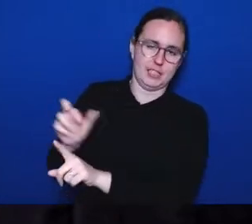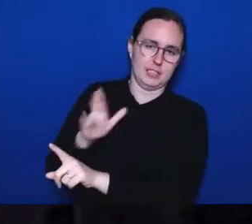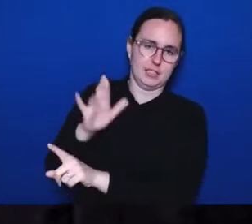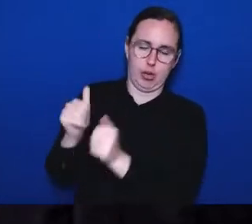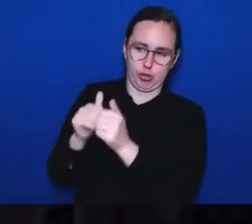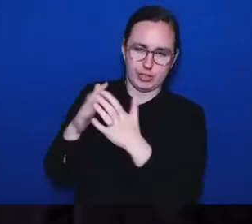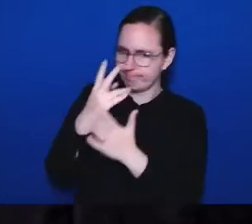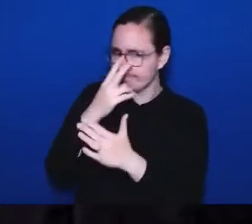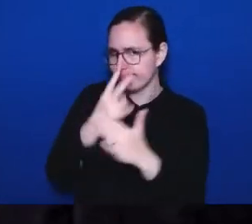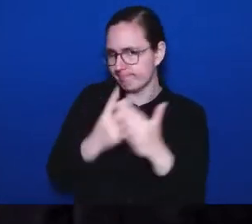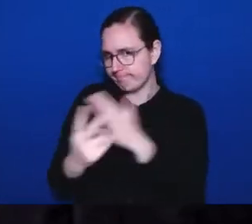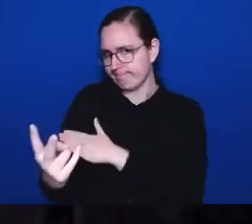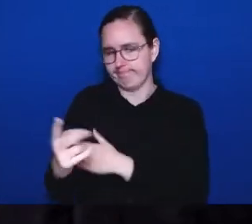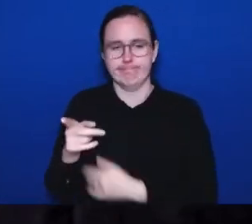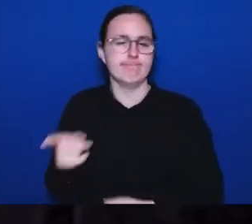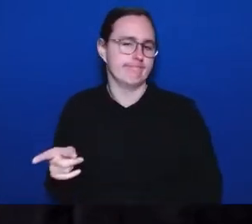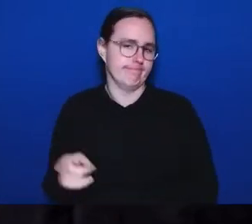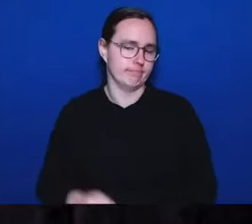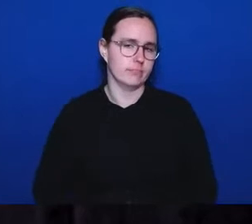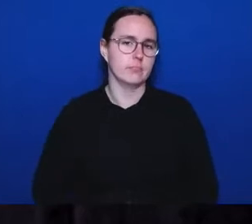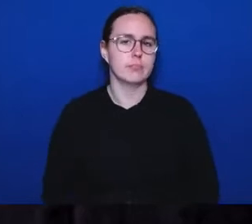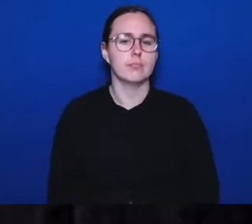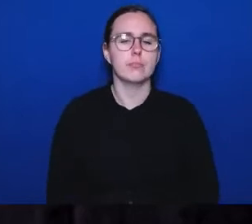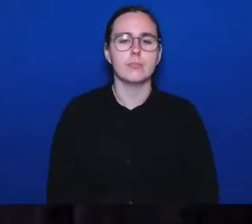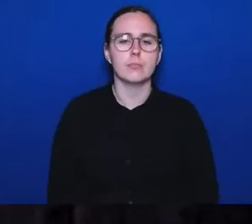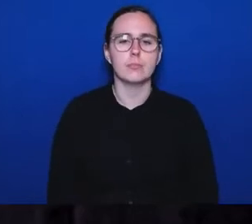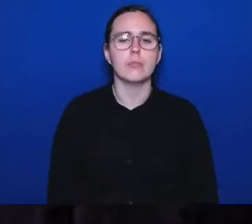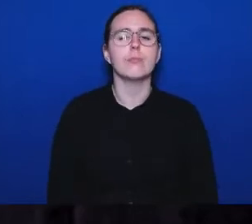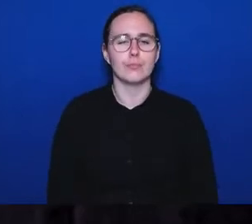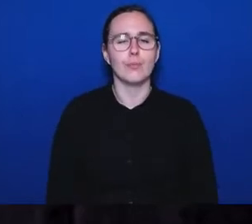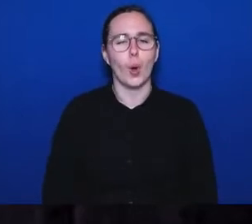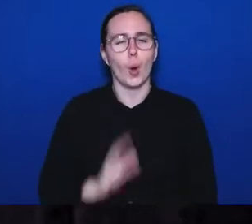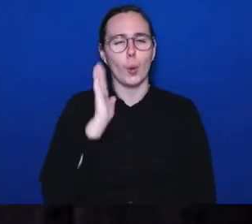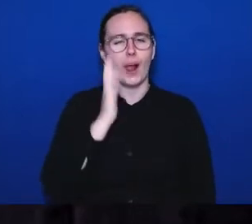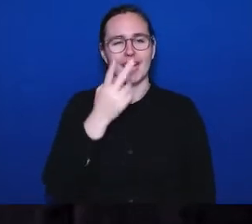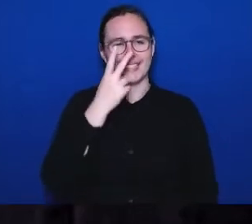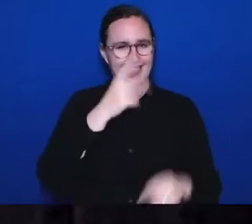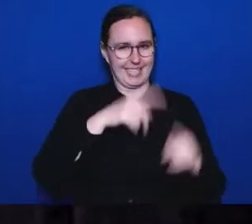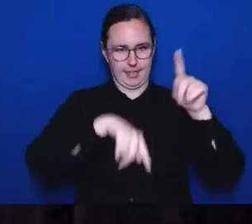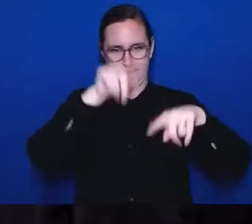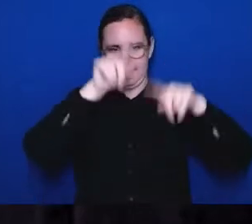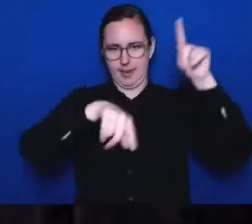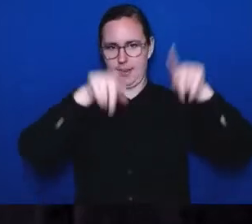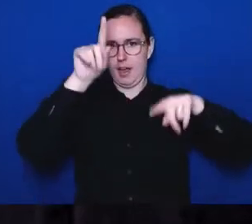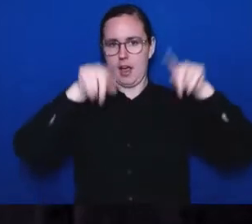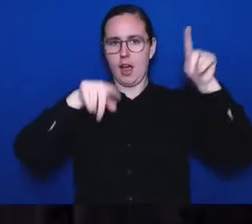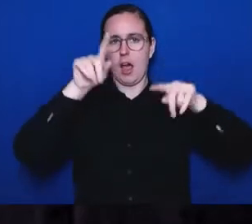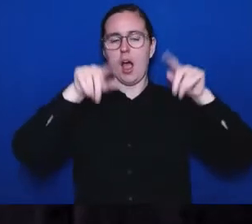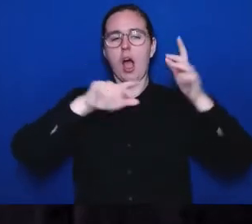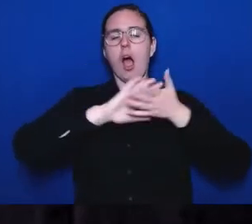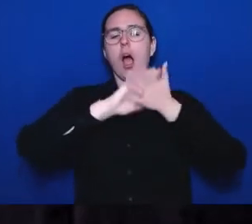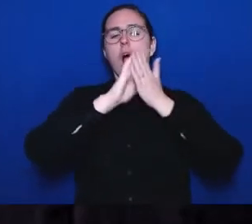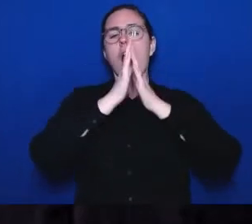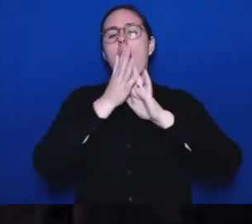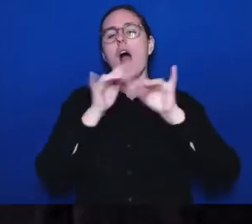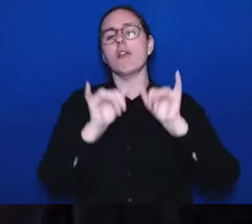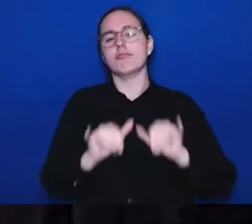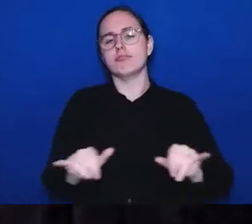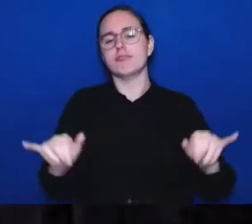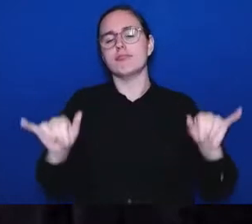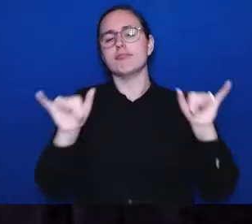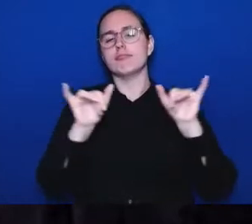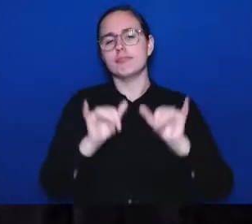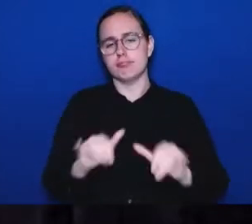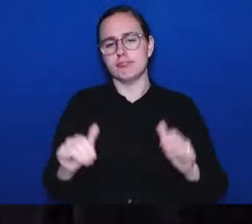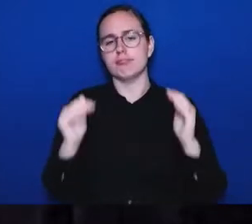equalize across the province. But you see in this agreement, and we haven't got into all of the details of it, more supports for rural care, and